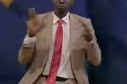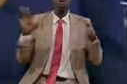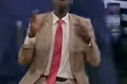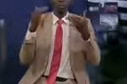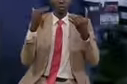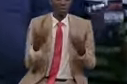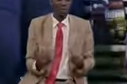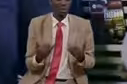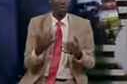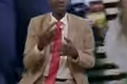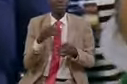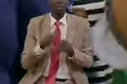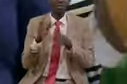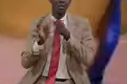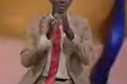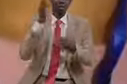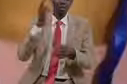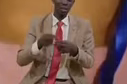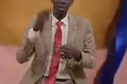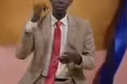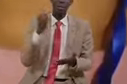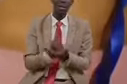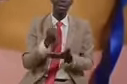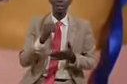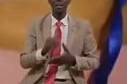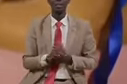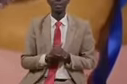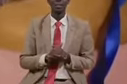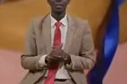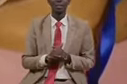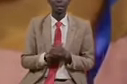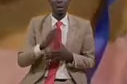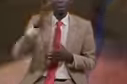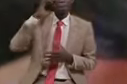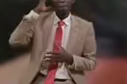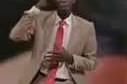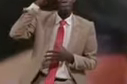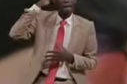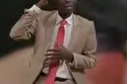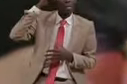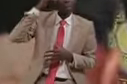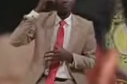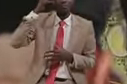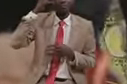now in Jesus' name. Madness,